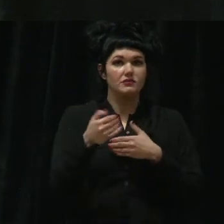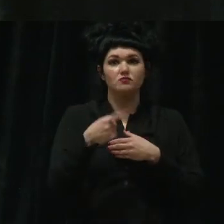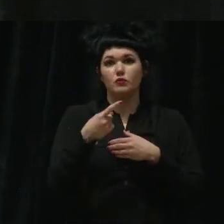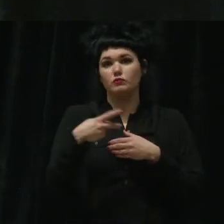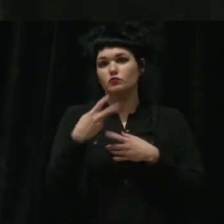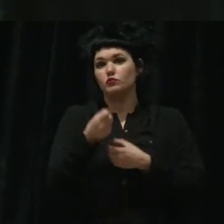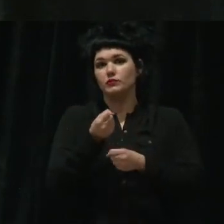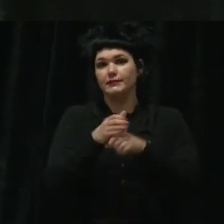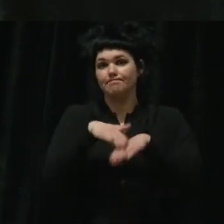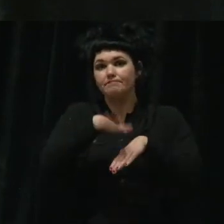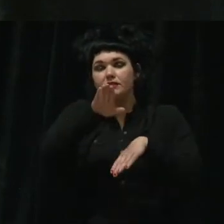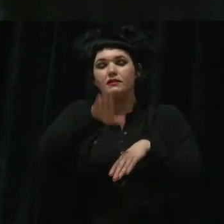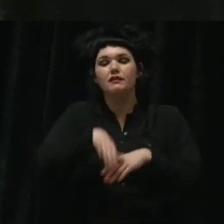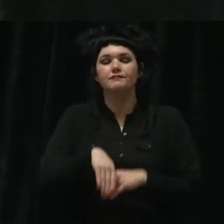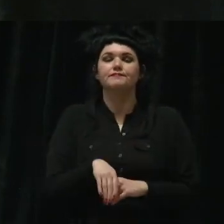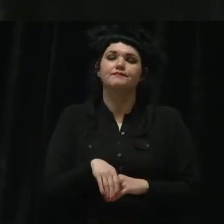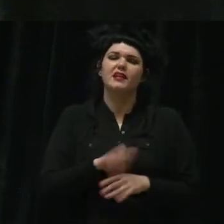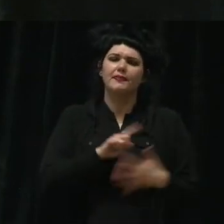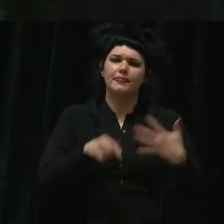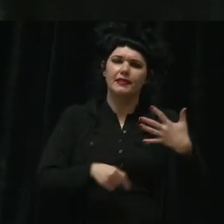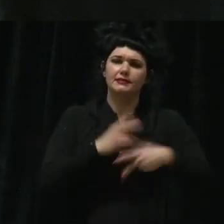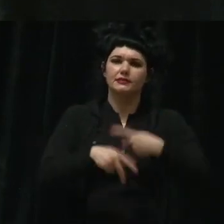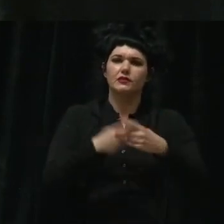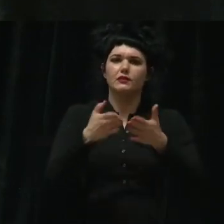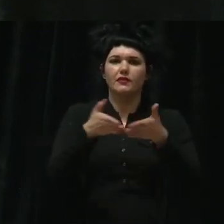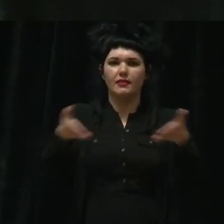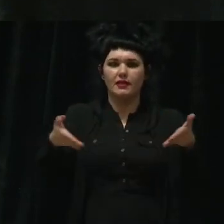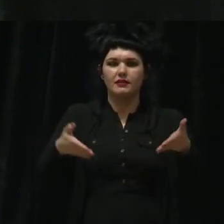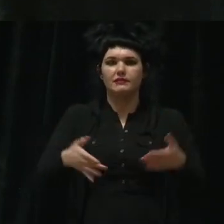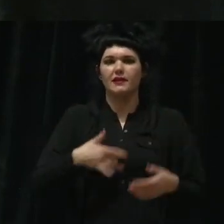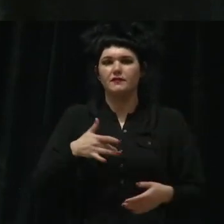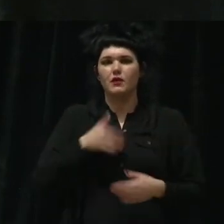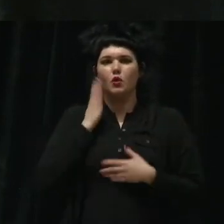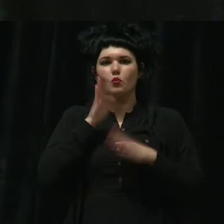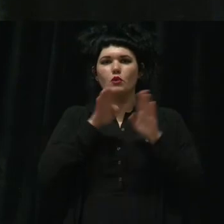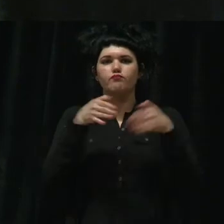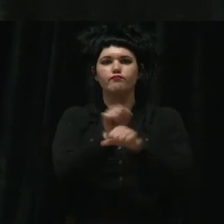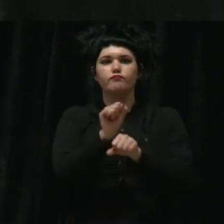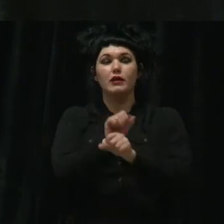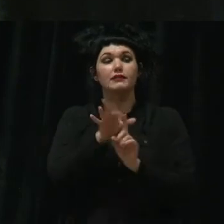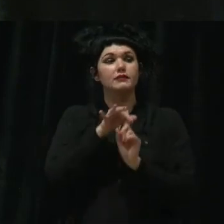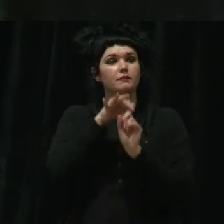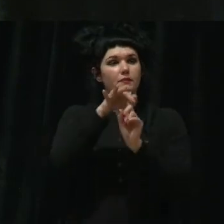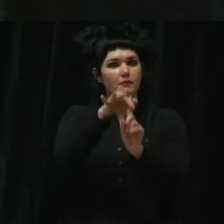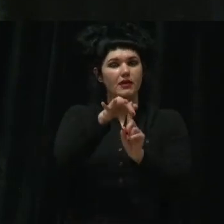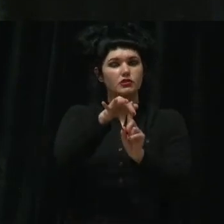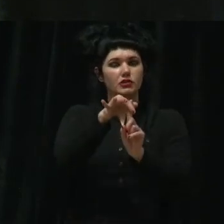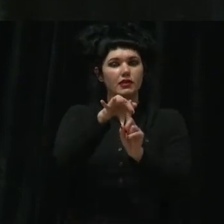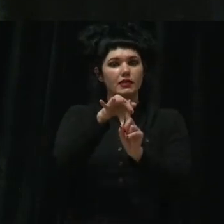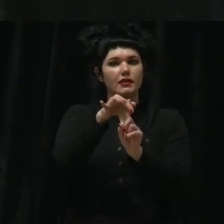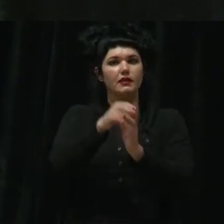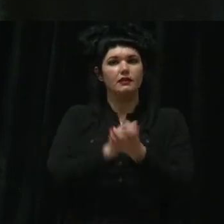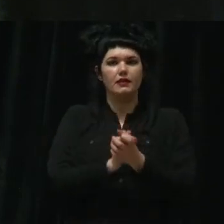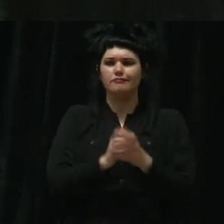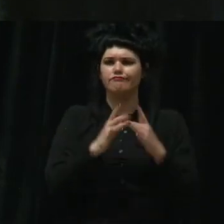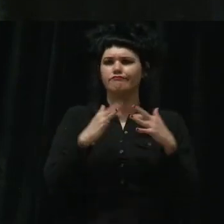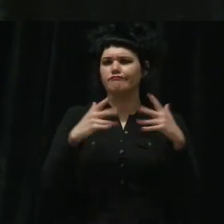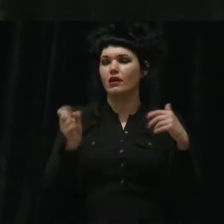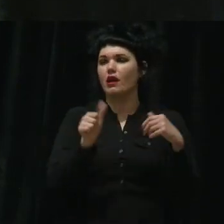these are the kinds of things that I think that we'll be working on, especially along with a myriad of